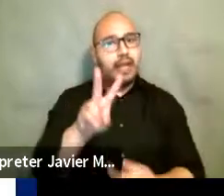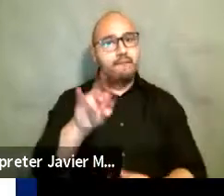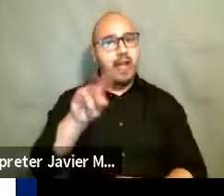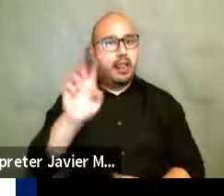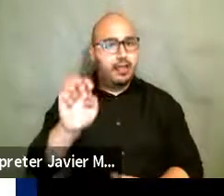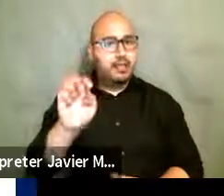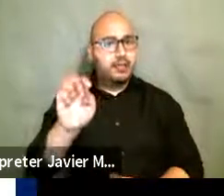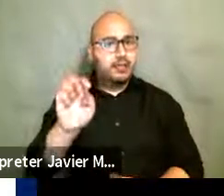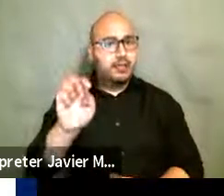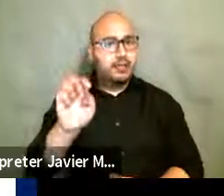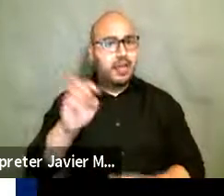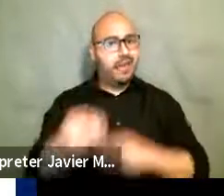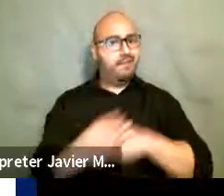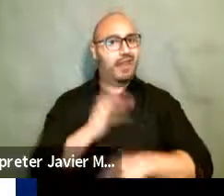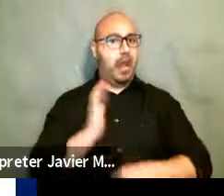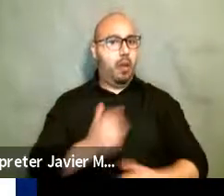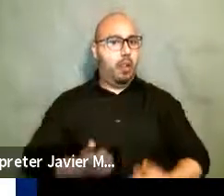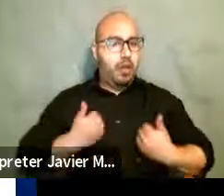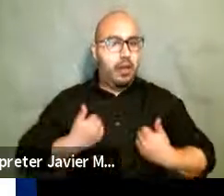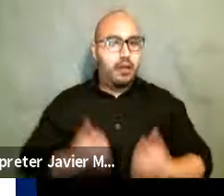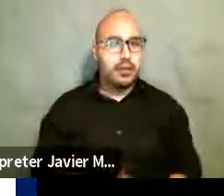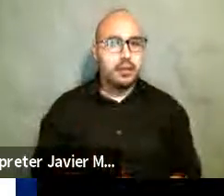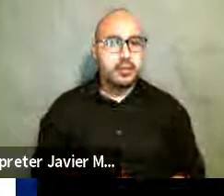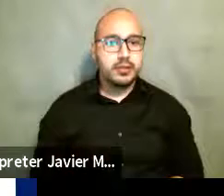our lives. So